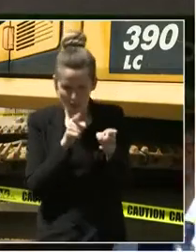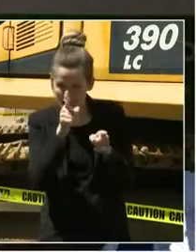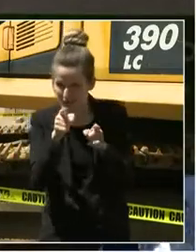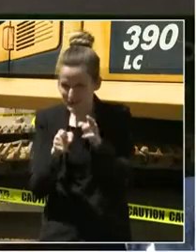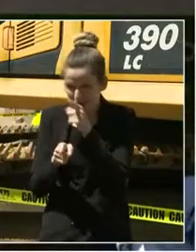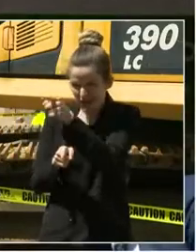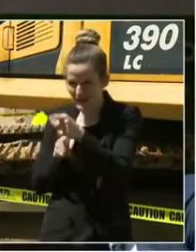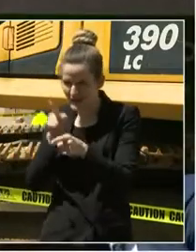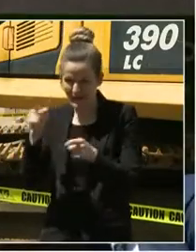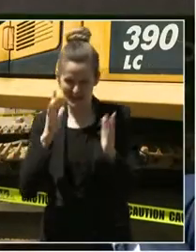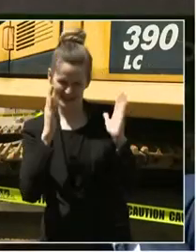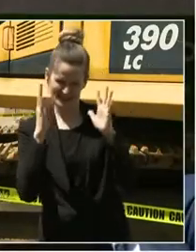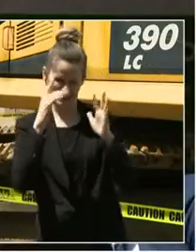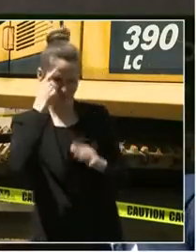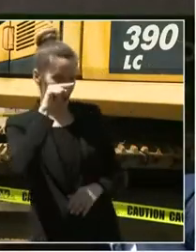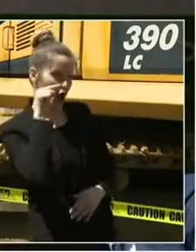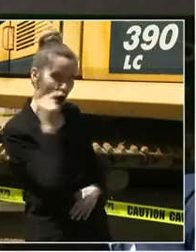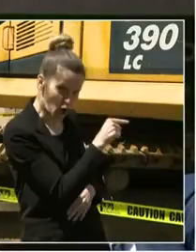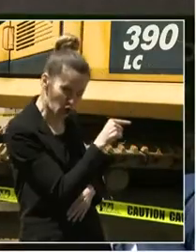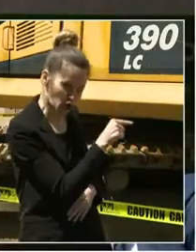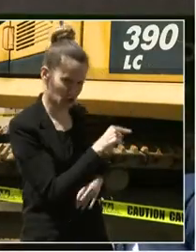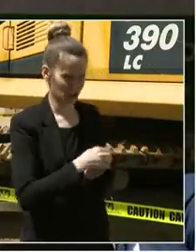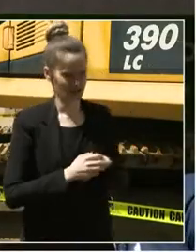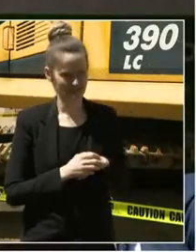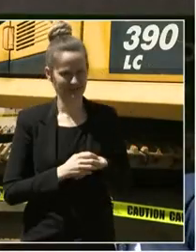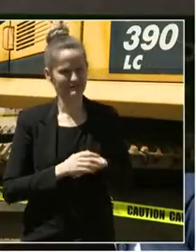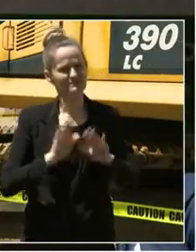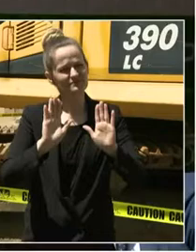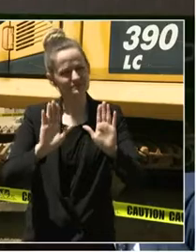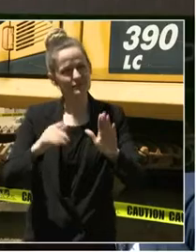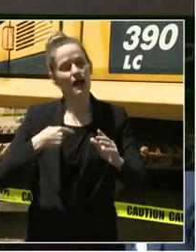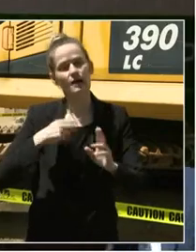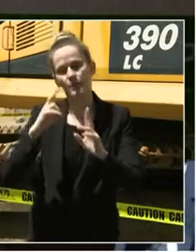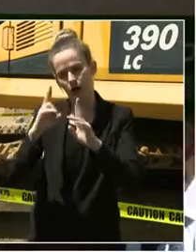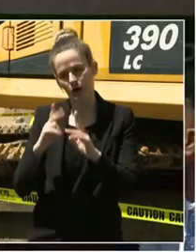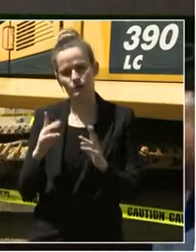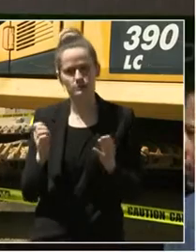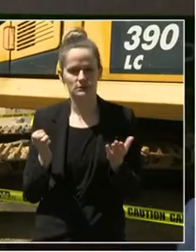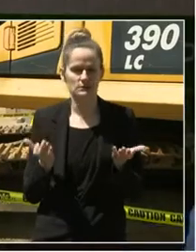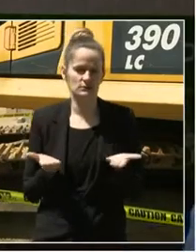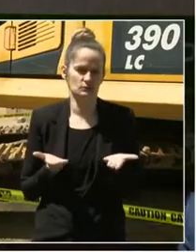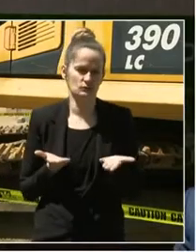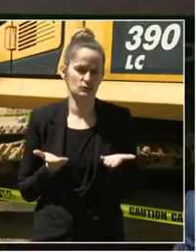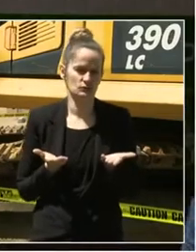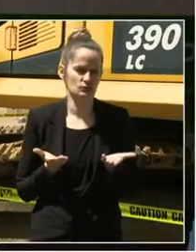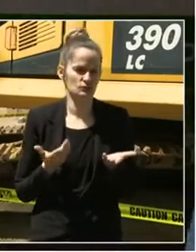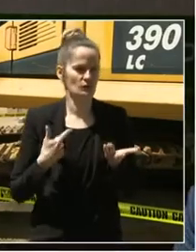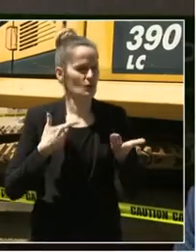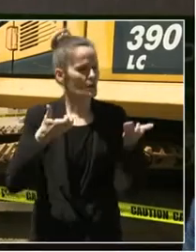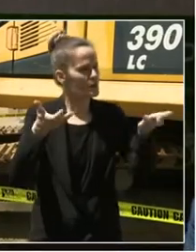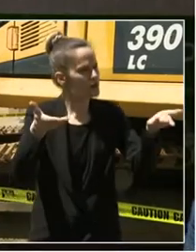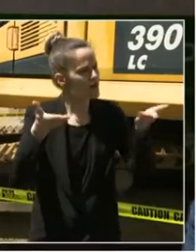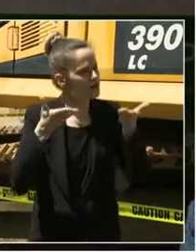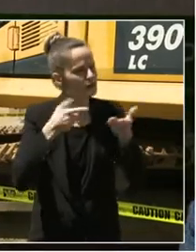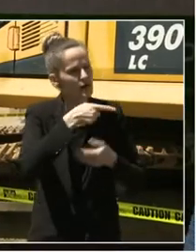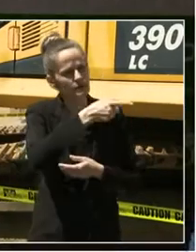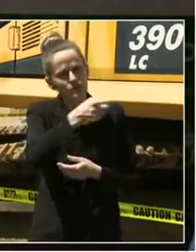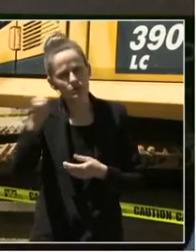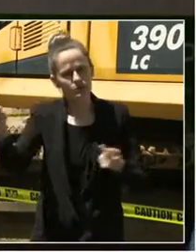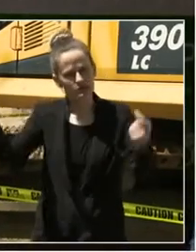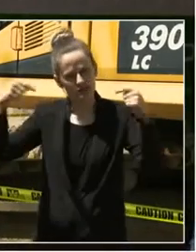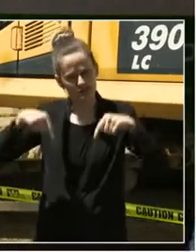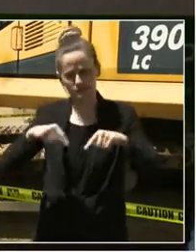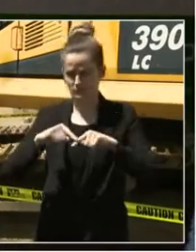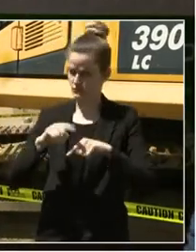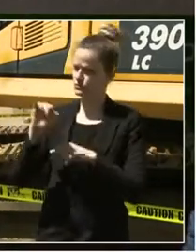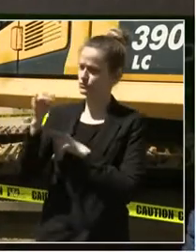I am very honored to be with you. I want to welcome you to the Joy Evans Therapeutic